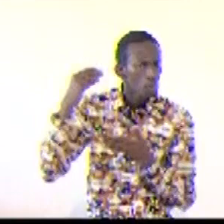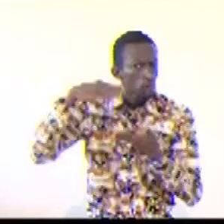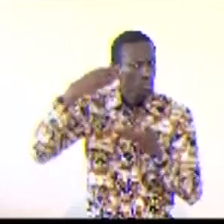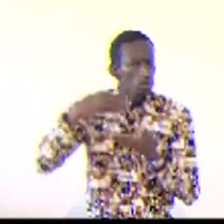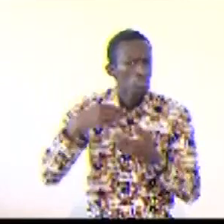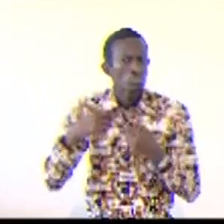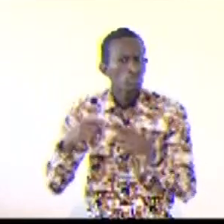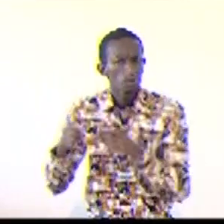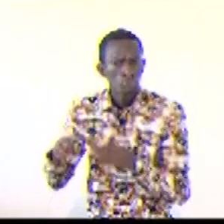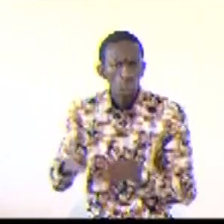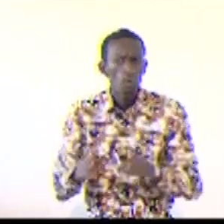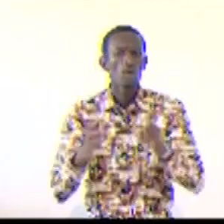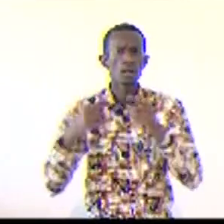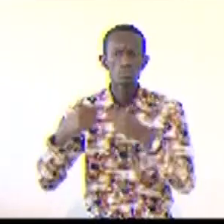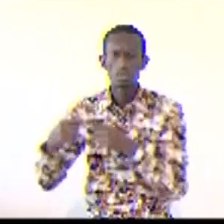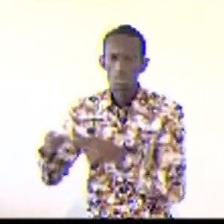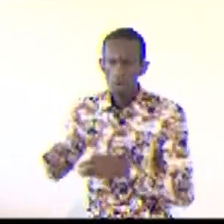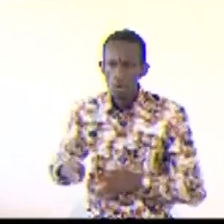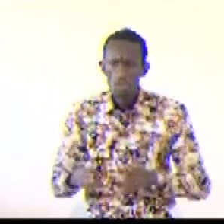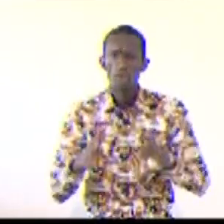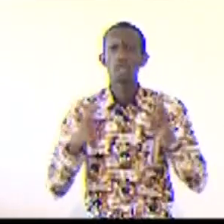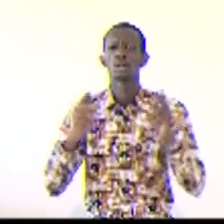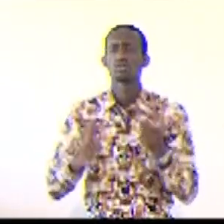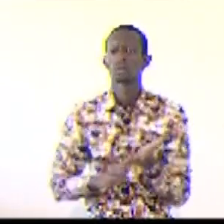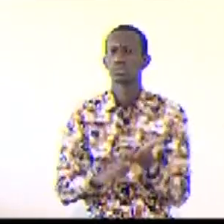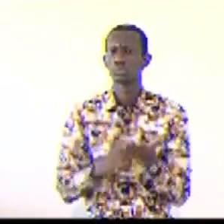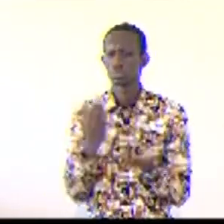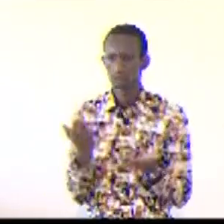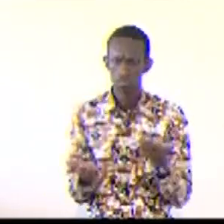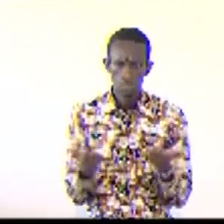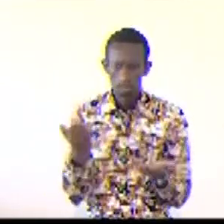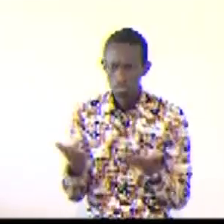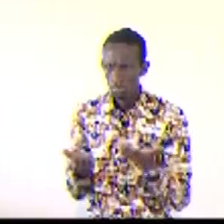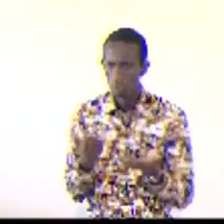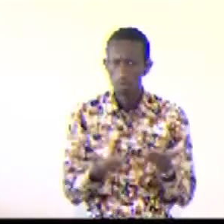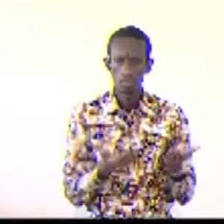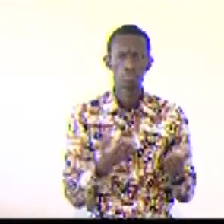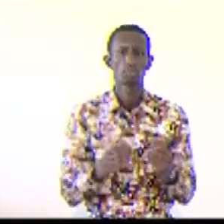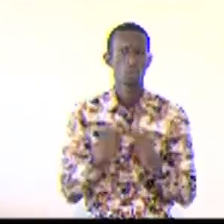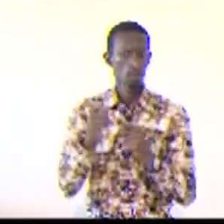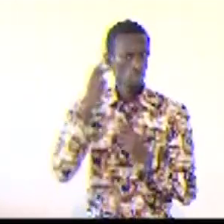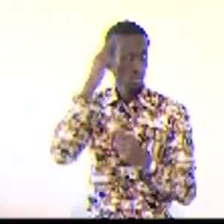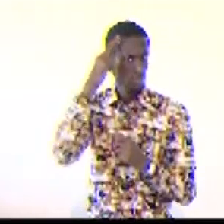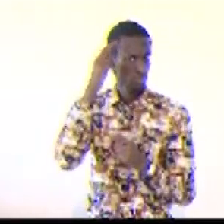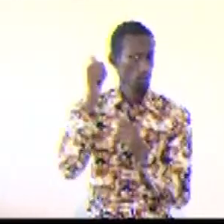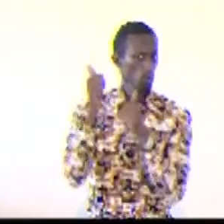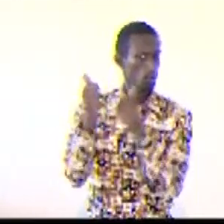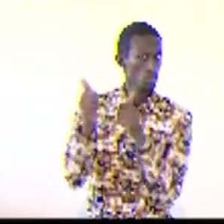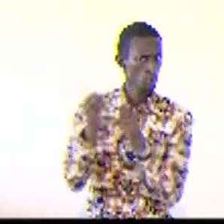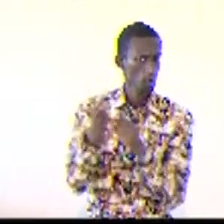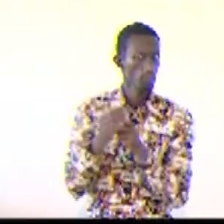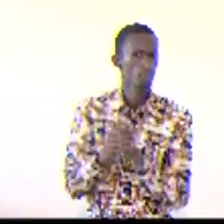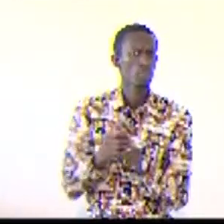specific reactions to measure the rates of the reaction. For example, if you remember very well, this is the example that we